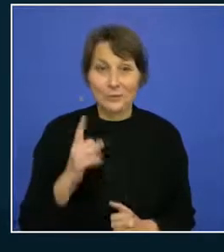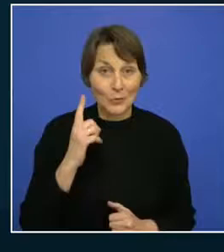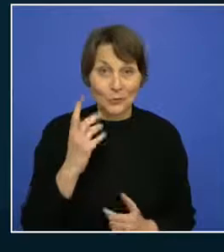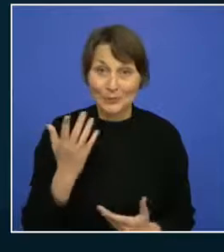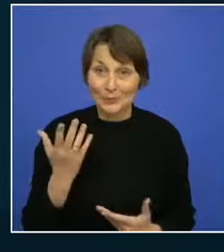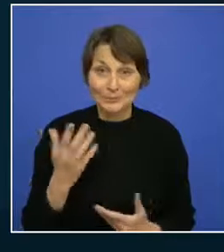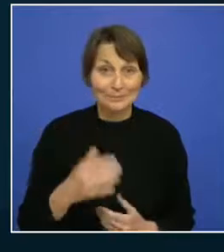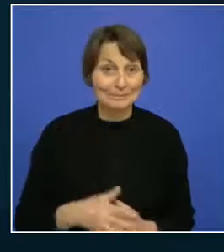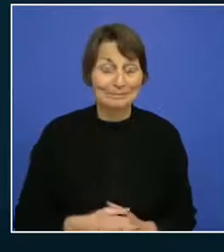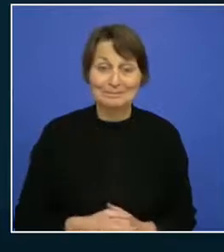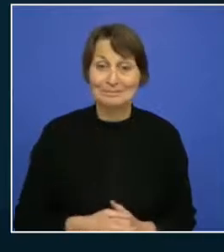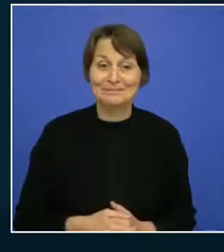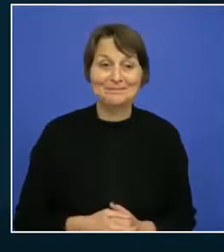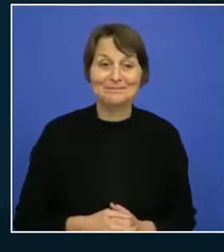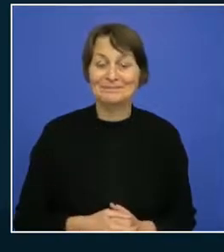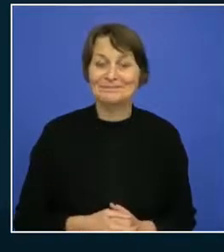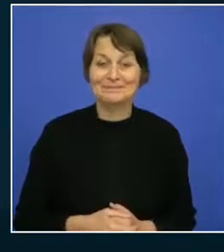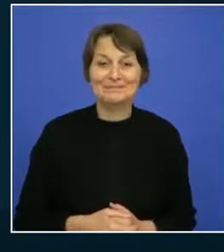No?